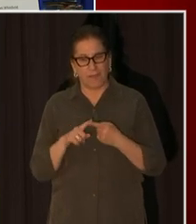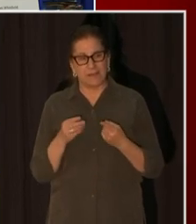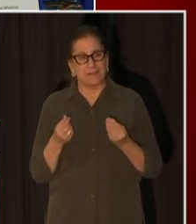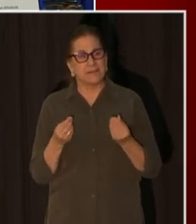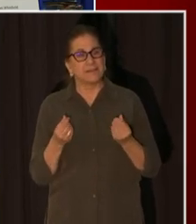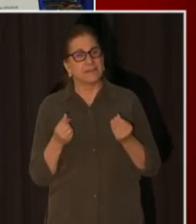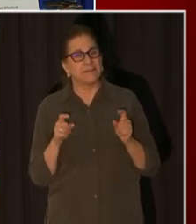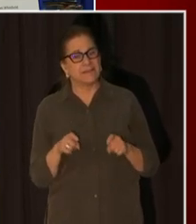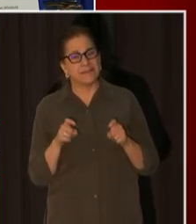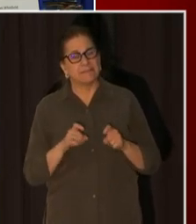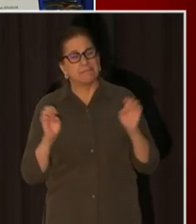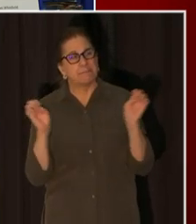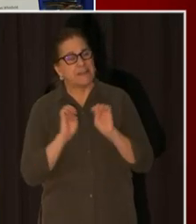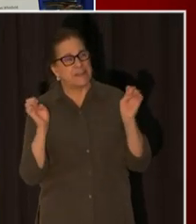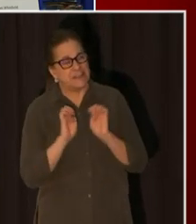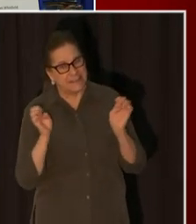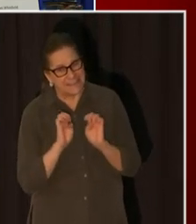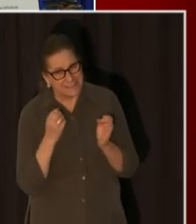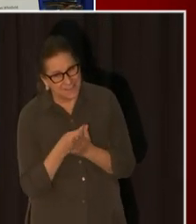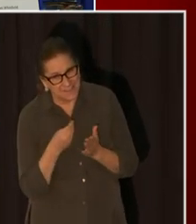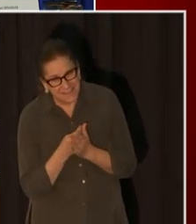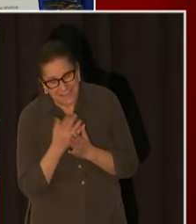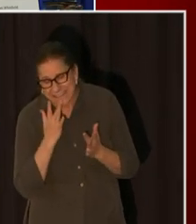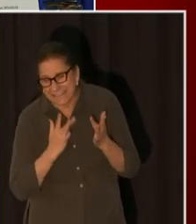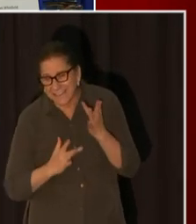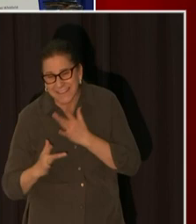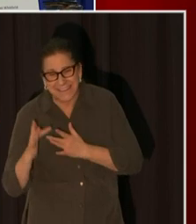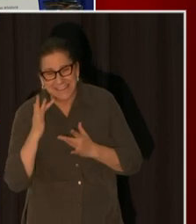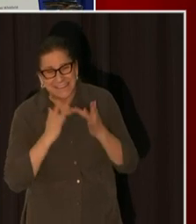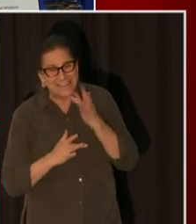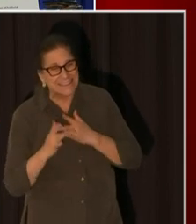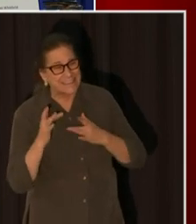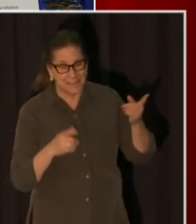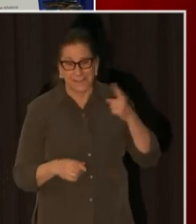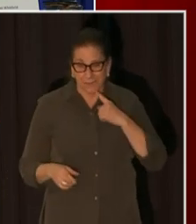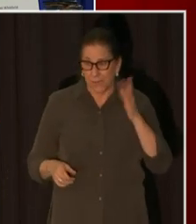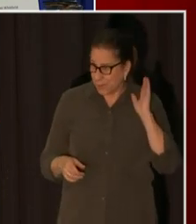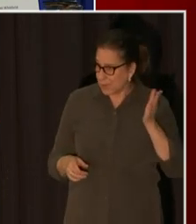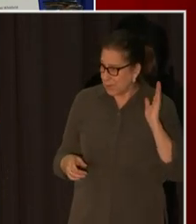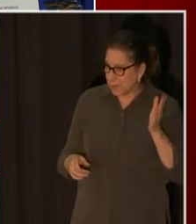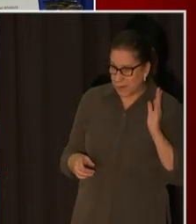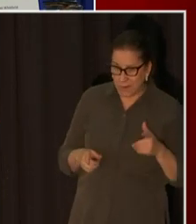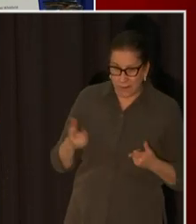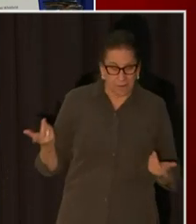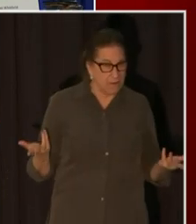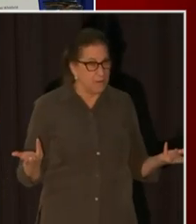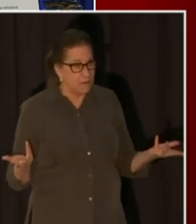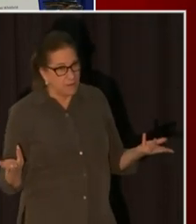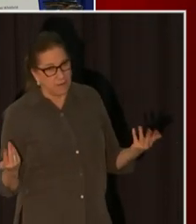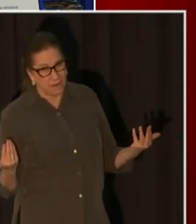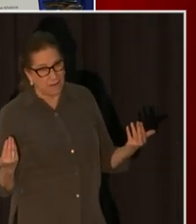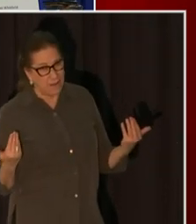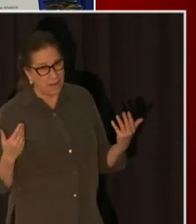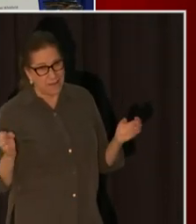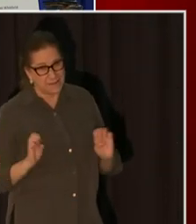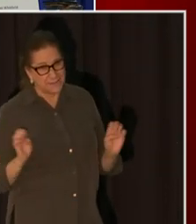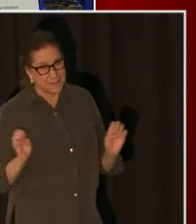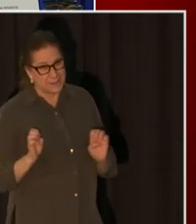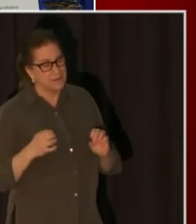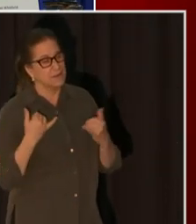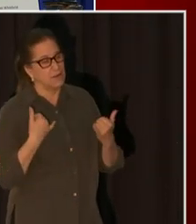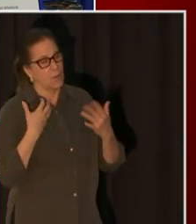that receives a 1099, under normal circumstances, you would not be eligible to receive unemployment insurance. So